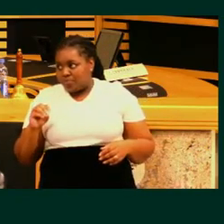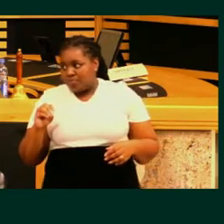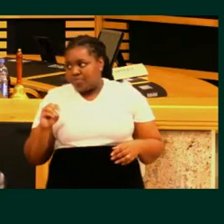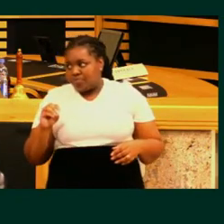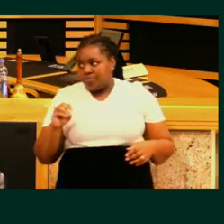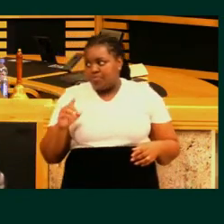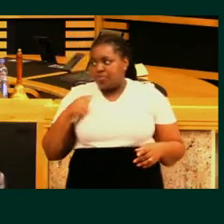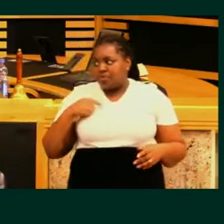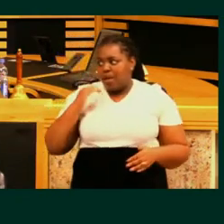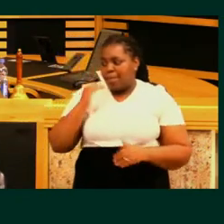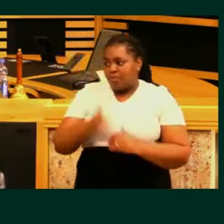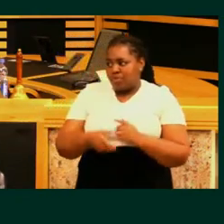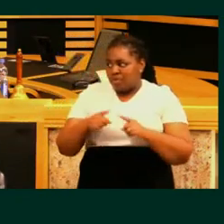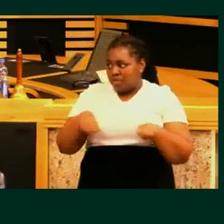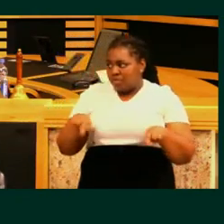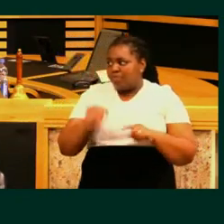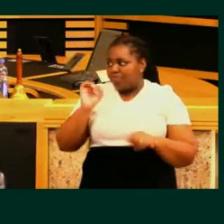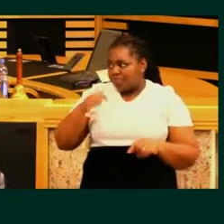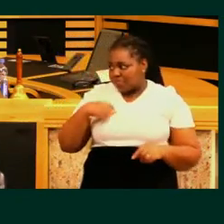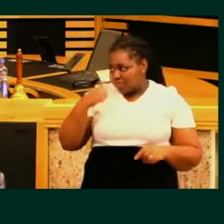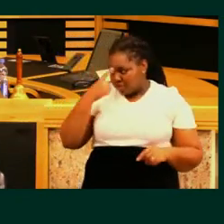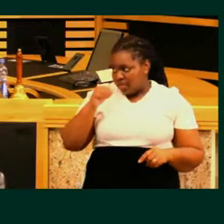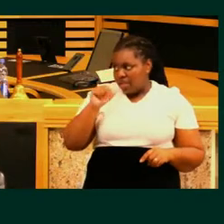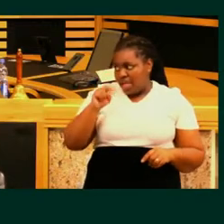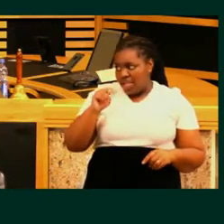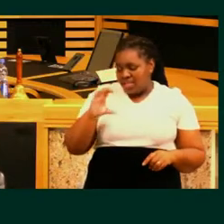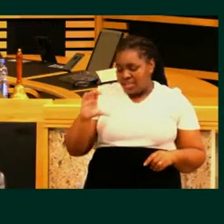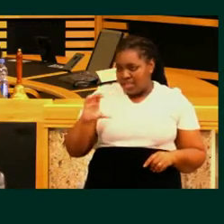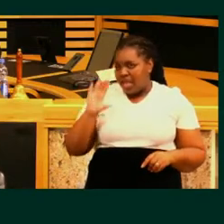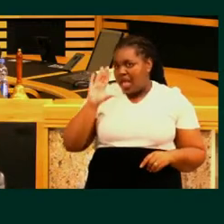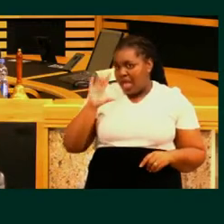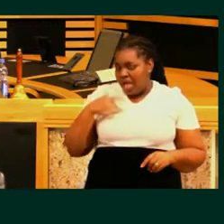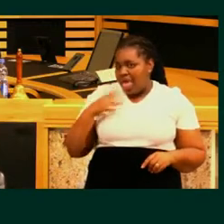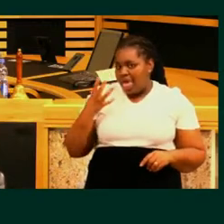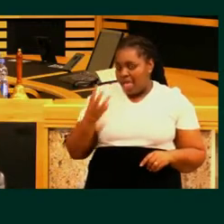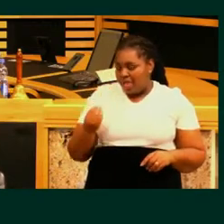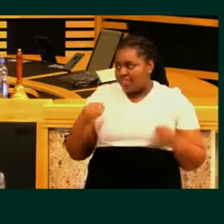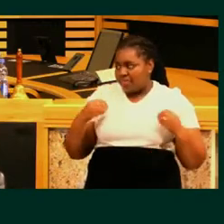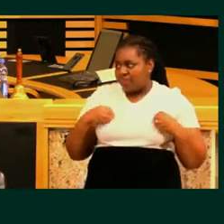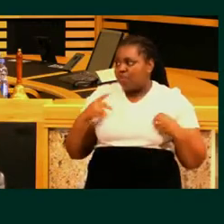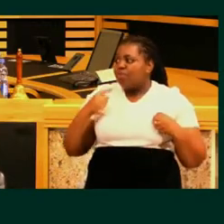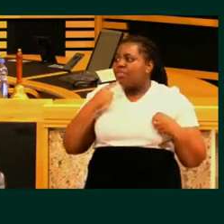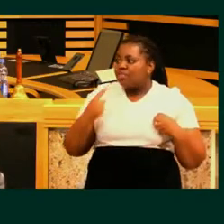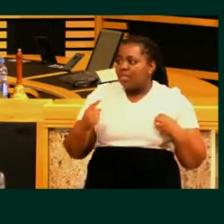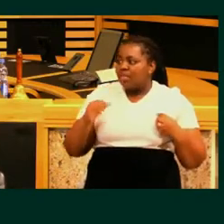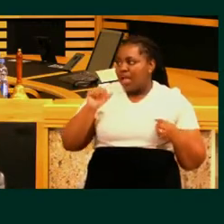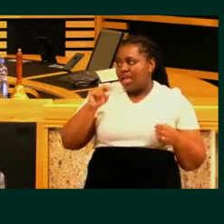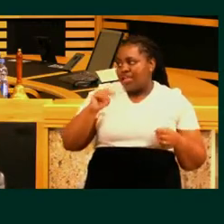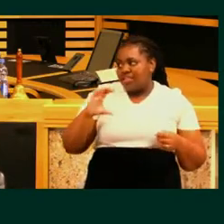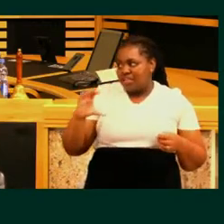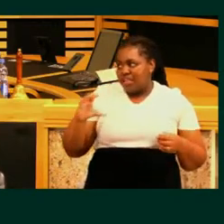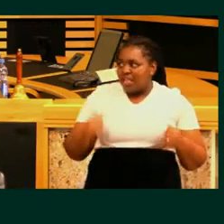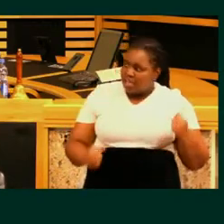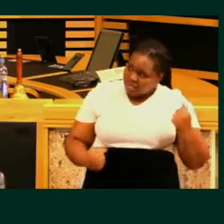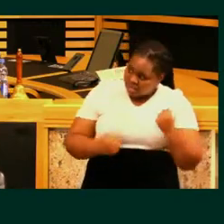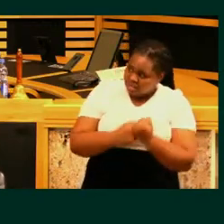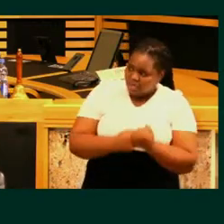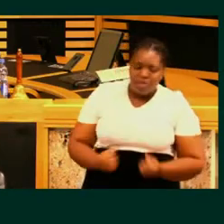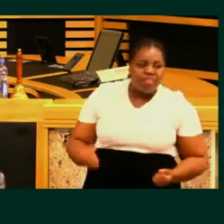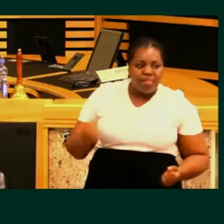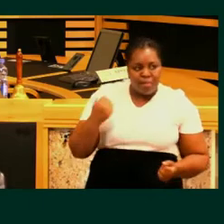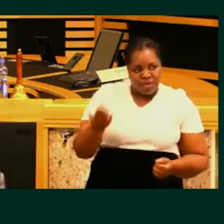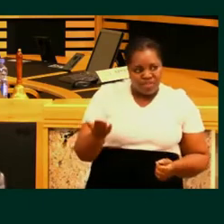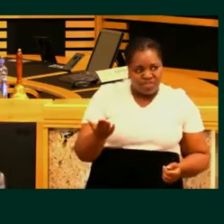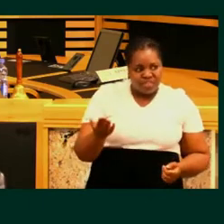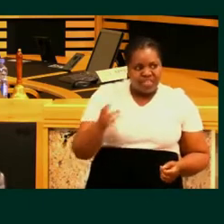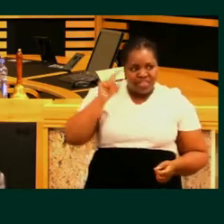protecting them and we believe that African National Congress as the capacity so we say that African National Congress support the motion and the